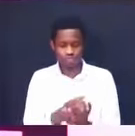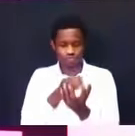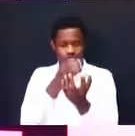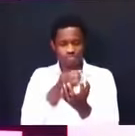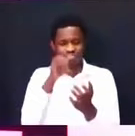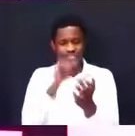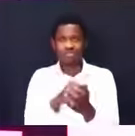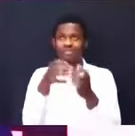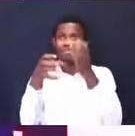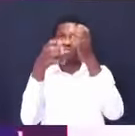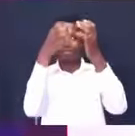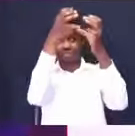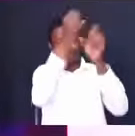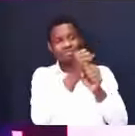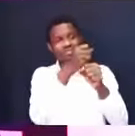throw